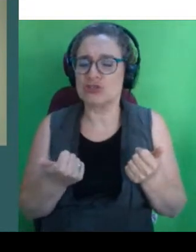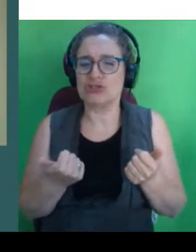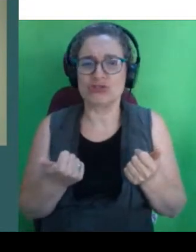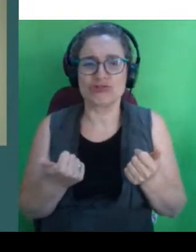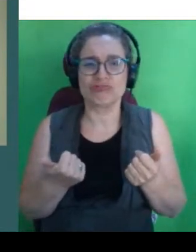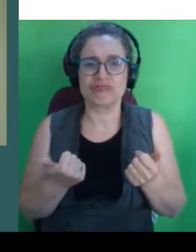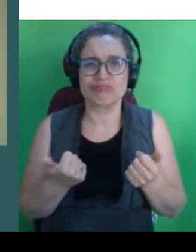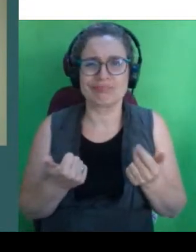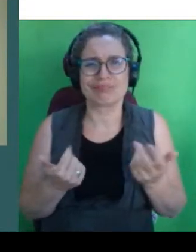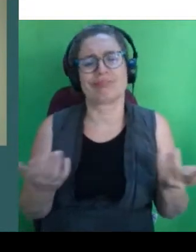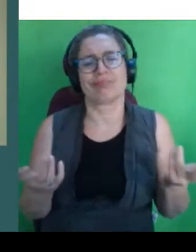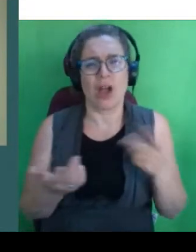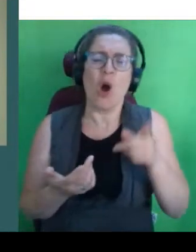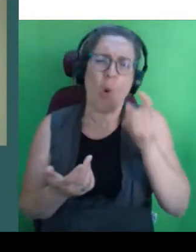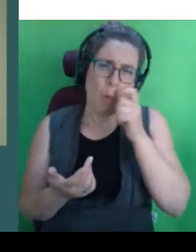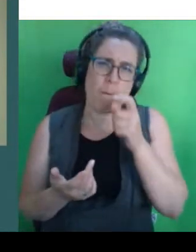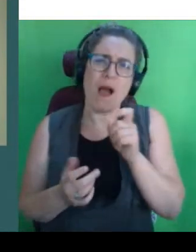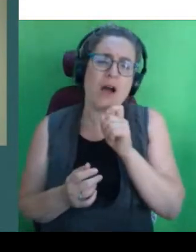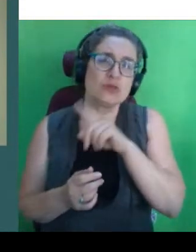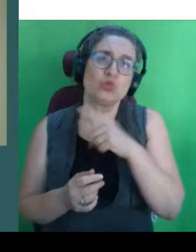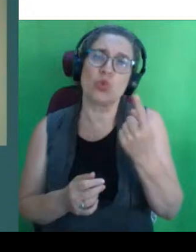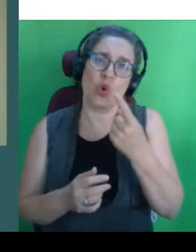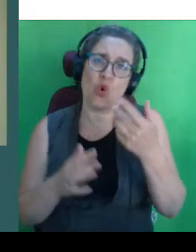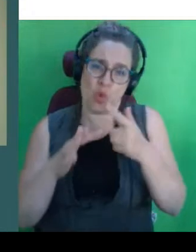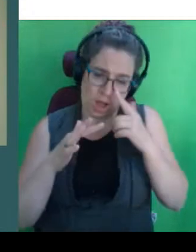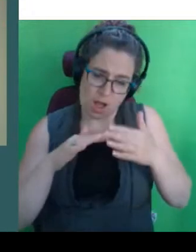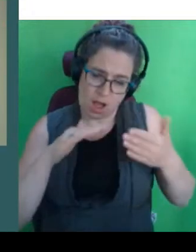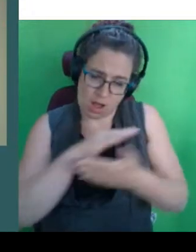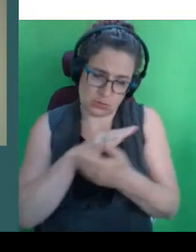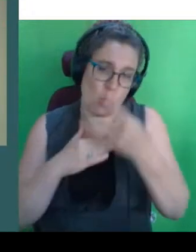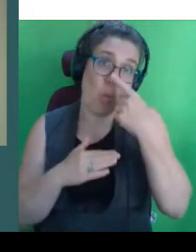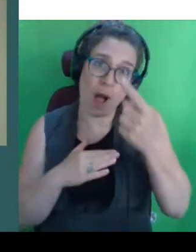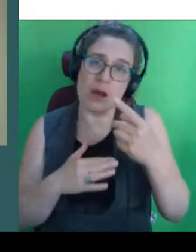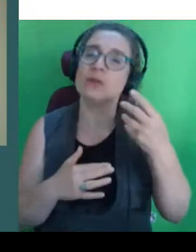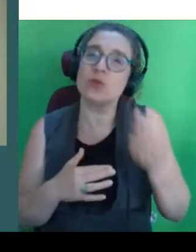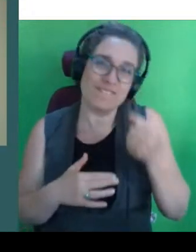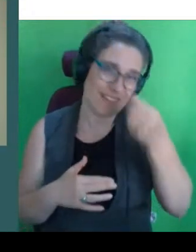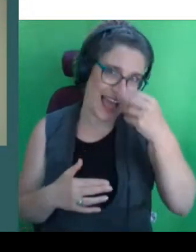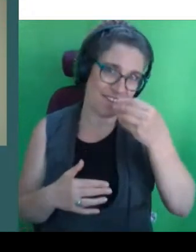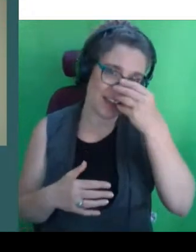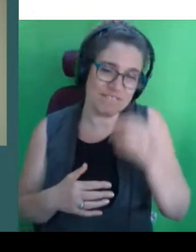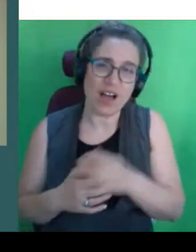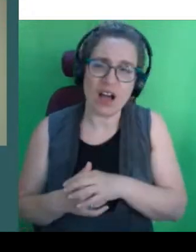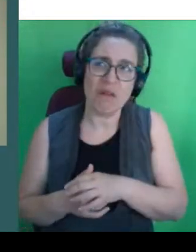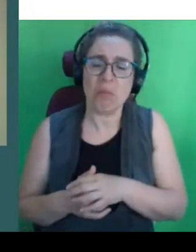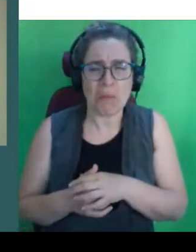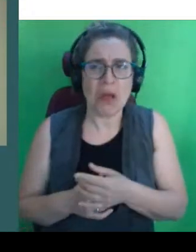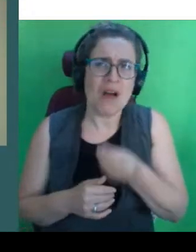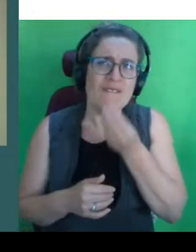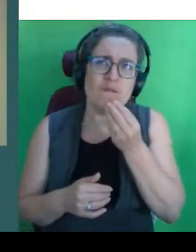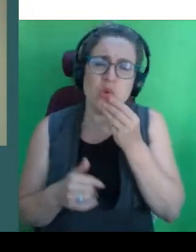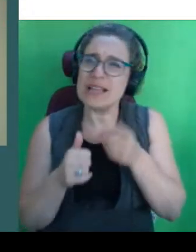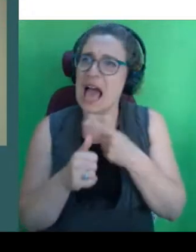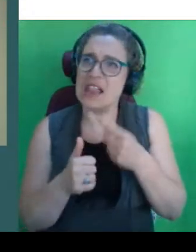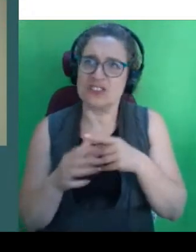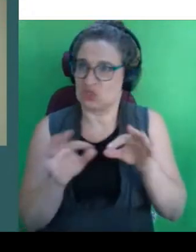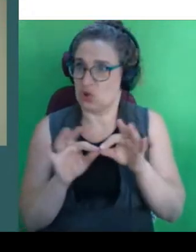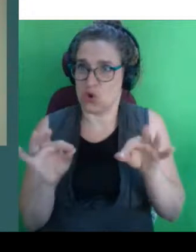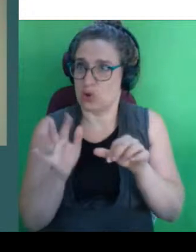unusual for someone under the age of 1 to develop hay fever. Food allergy isn't going to be an issue until